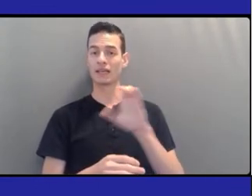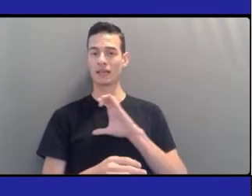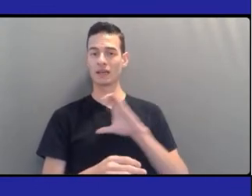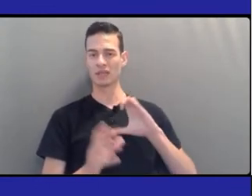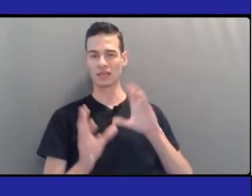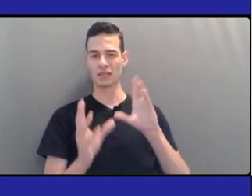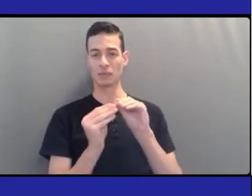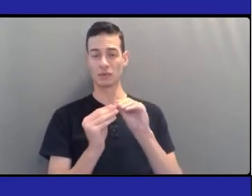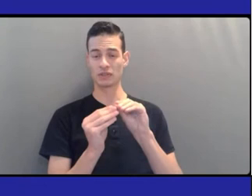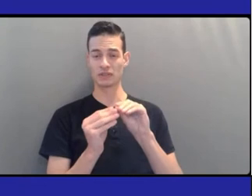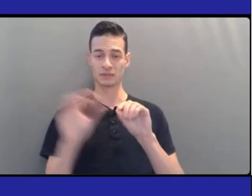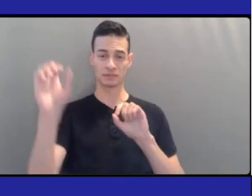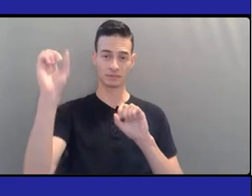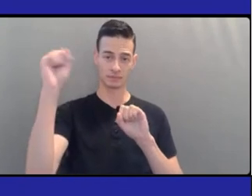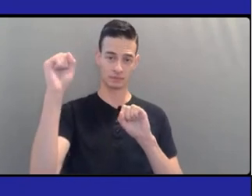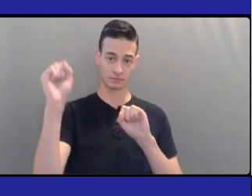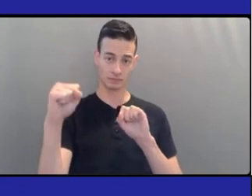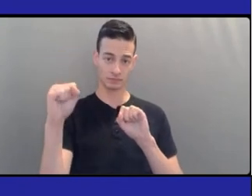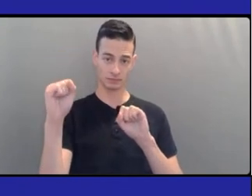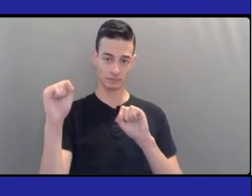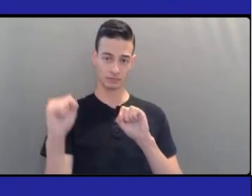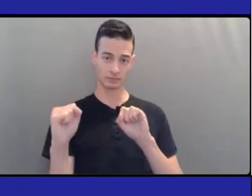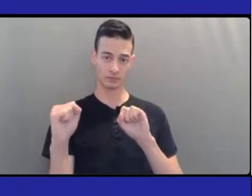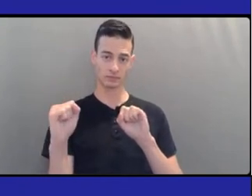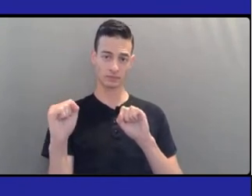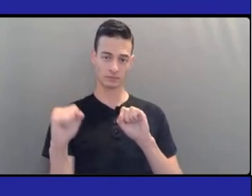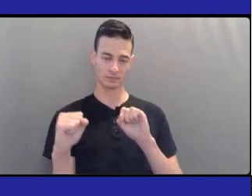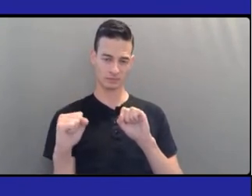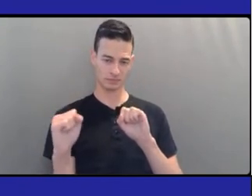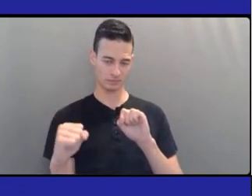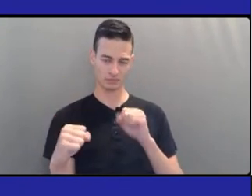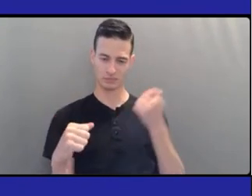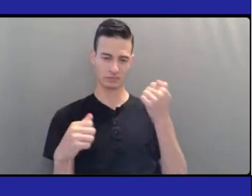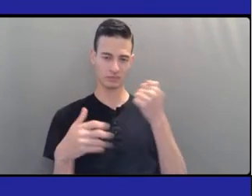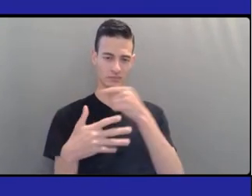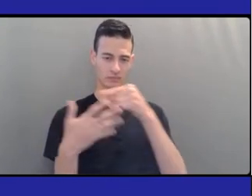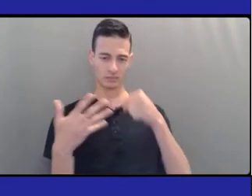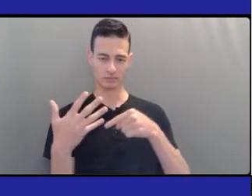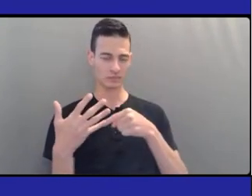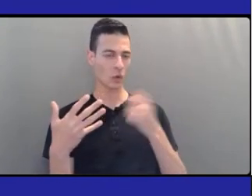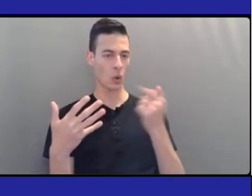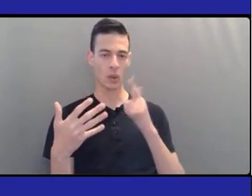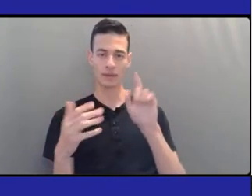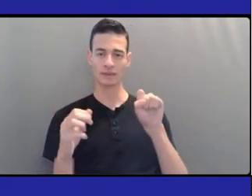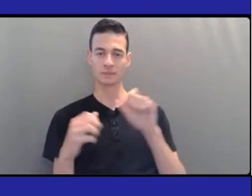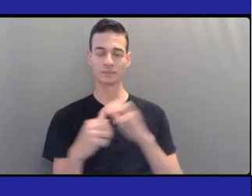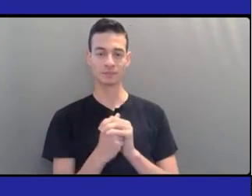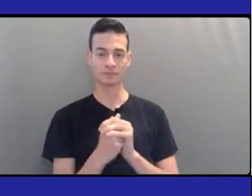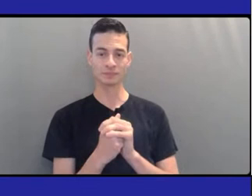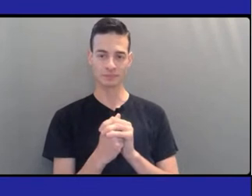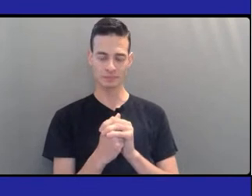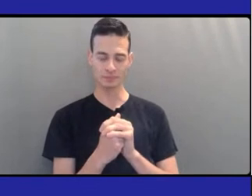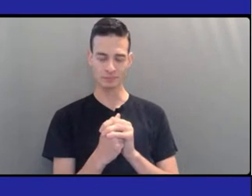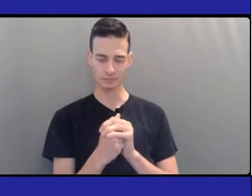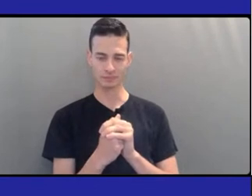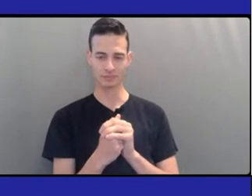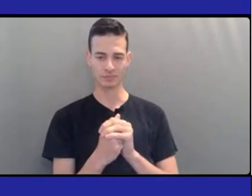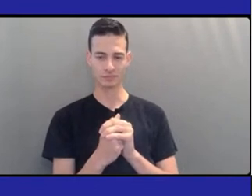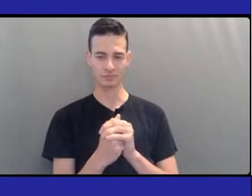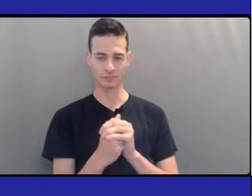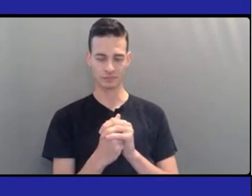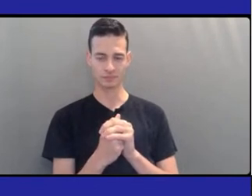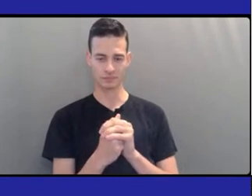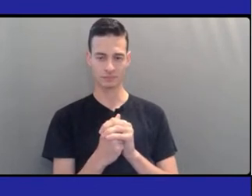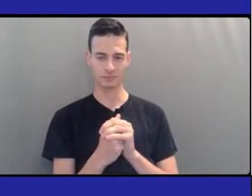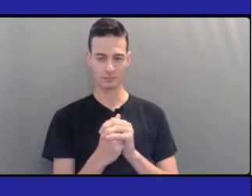Yes. Darren Kelly? Yes. William Fisher? Yes. Barbara Lowe? Yes. Sally Hernandez Piñero? Yes. Jackie Rowe Adams?